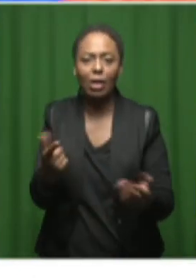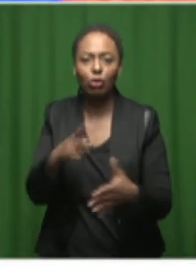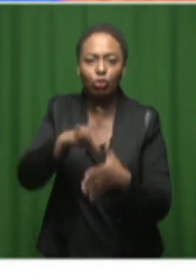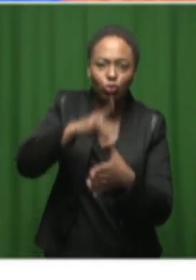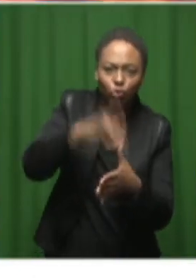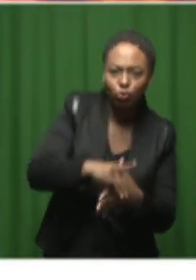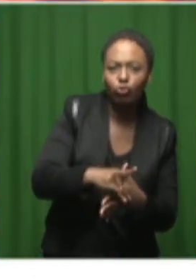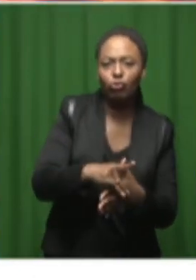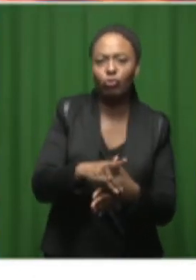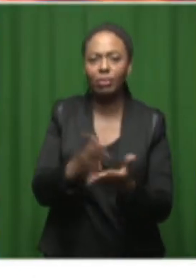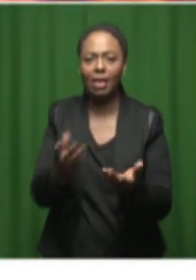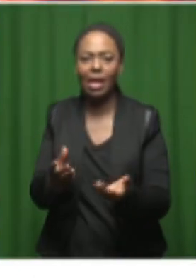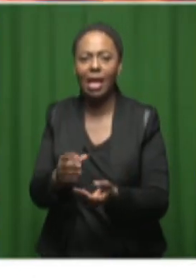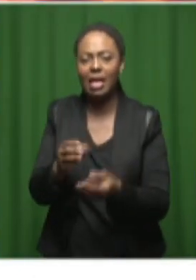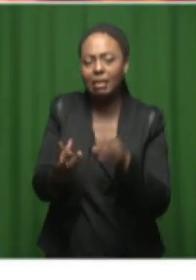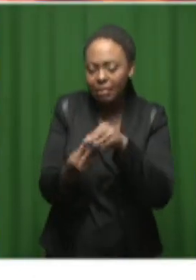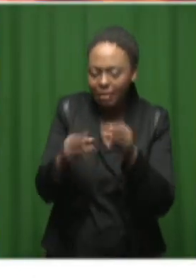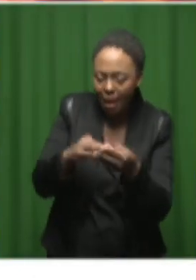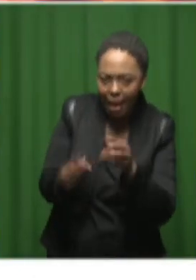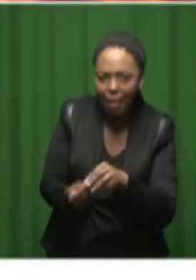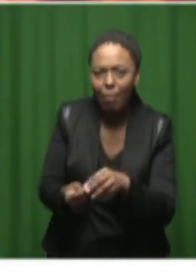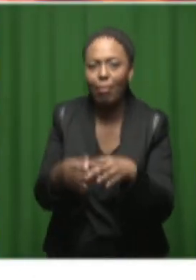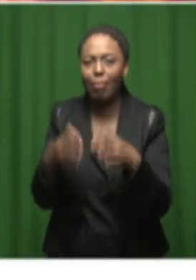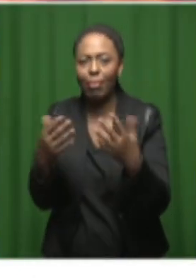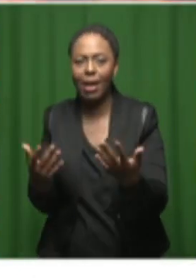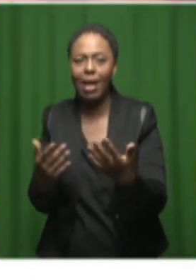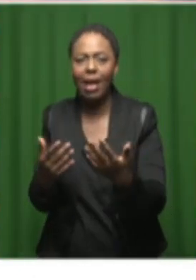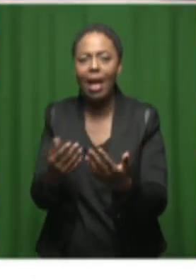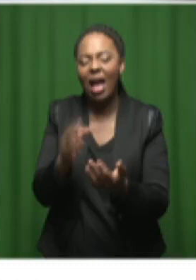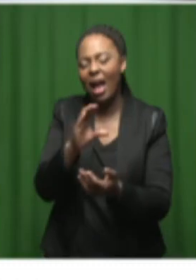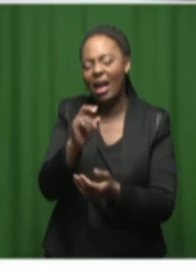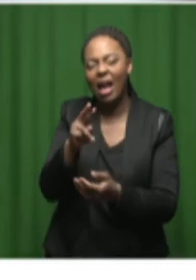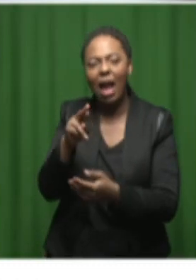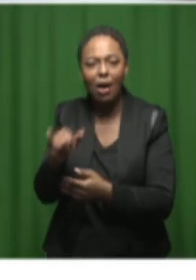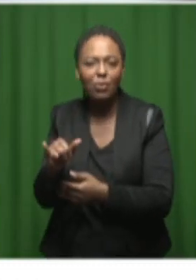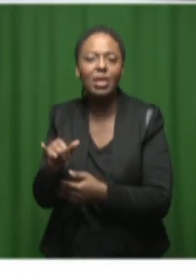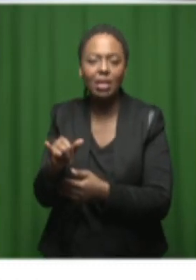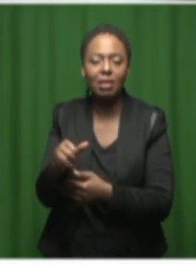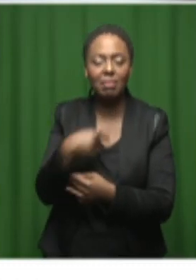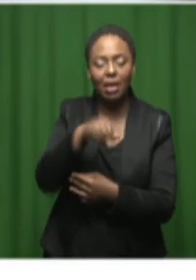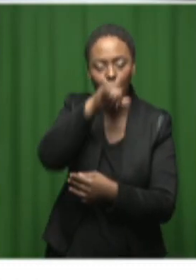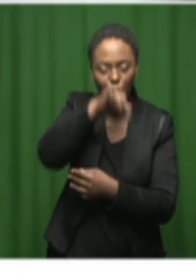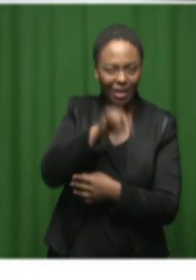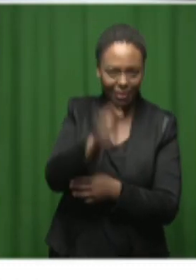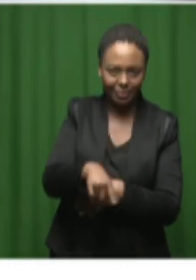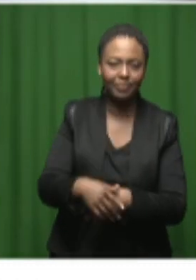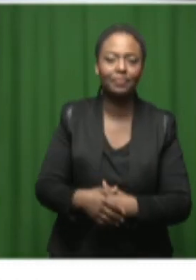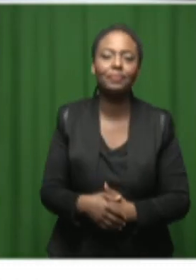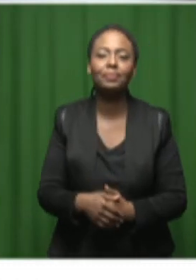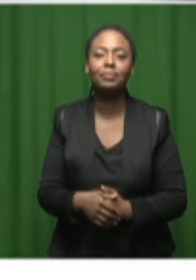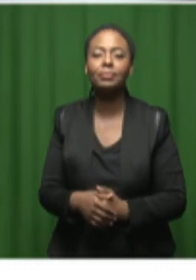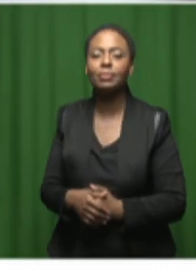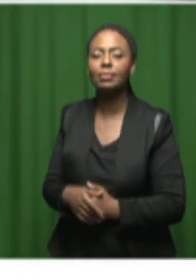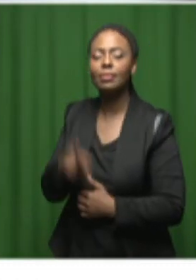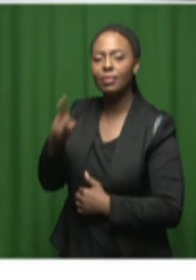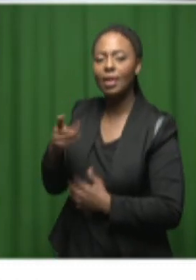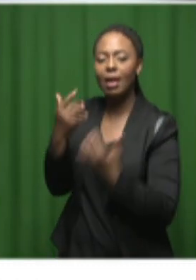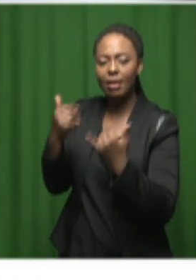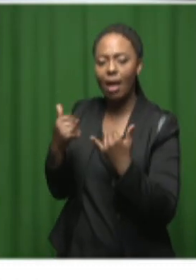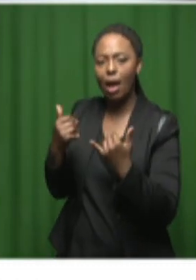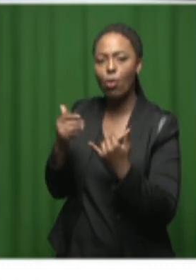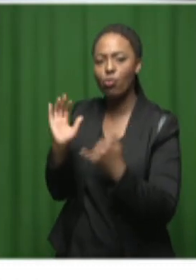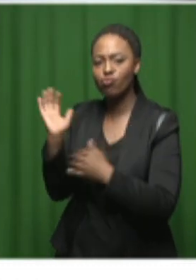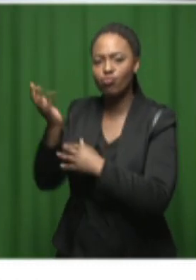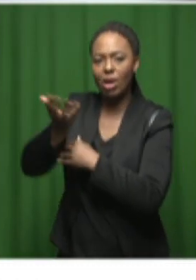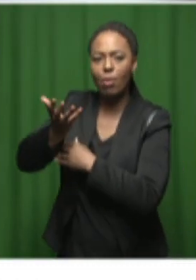stews, your curries are definitely my go-to comfort foods. Okay. And speaking of cuisines, which one is